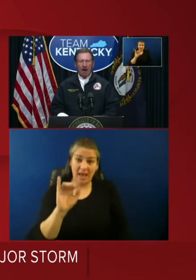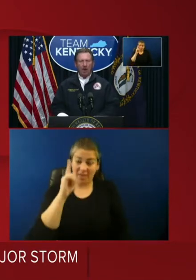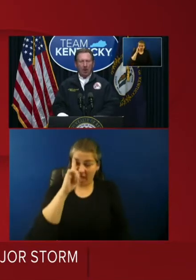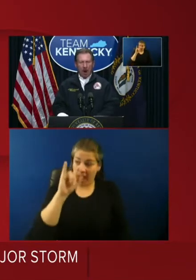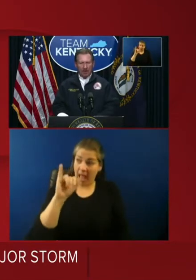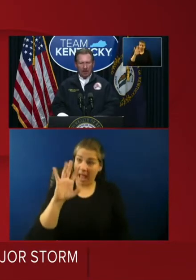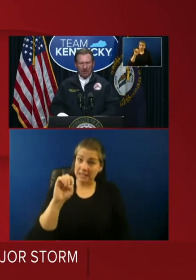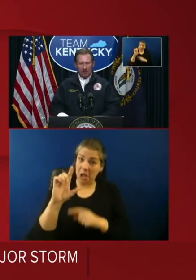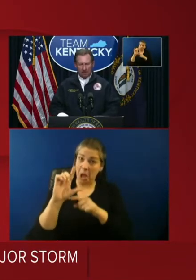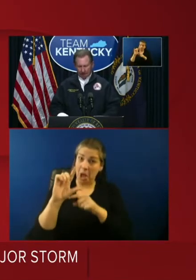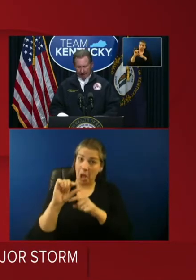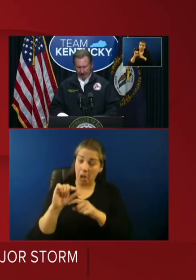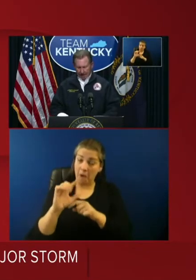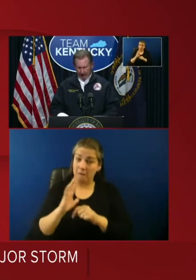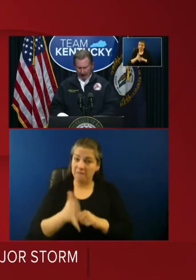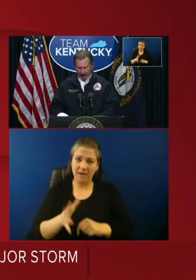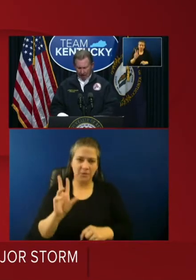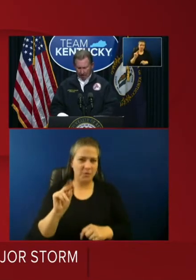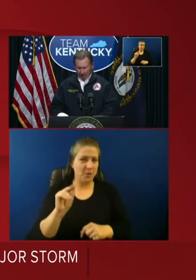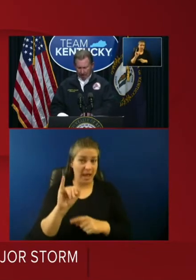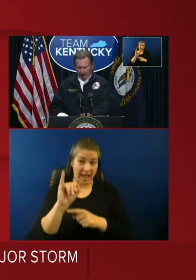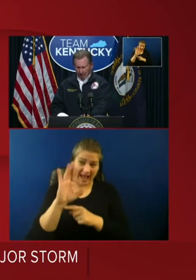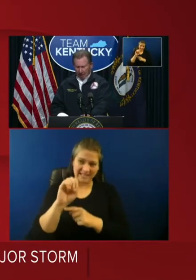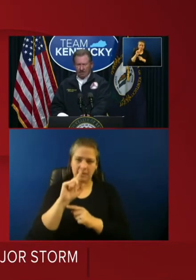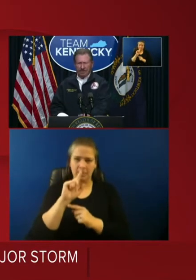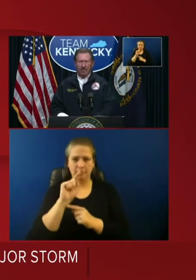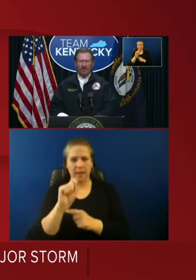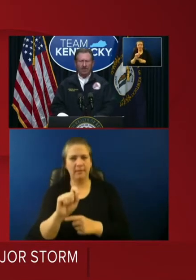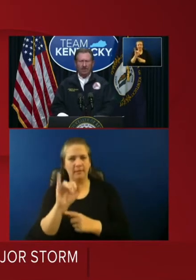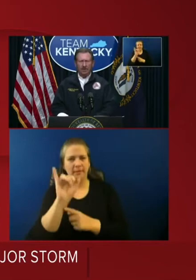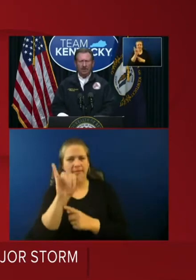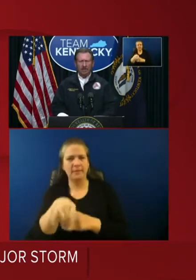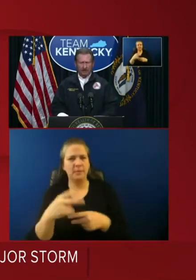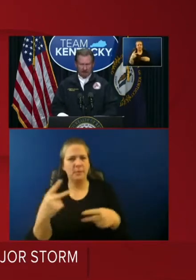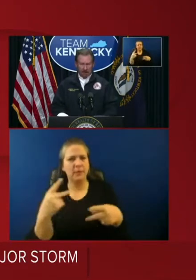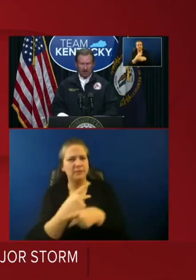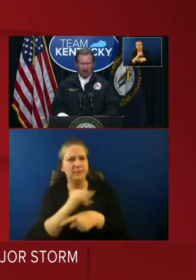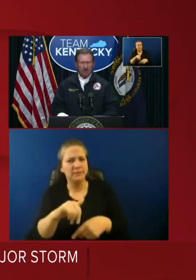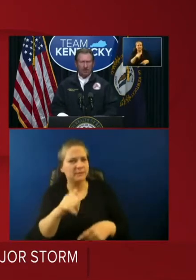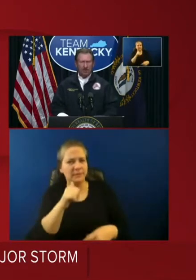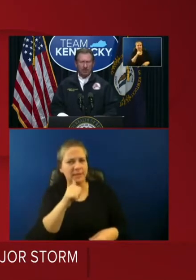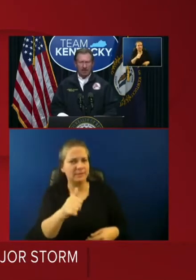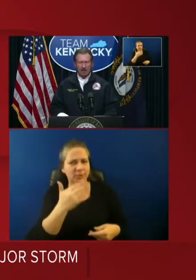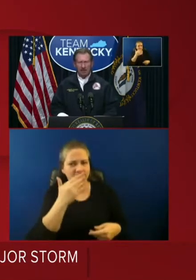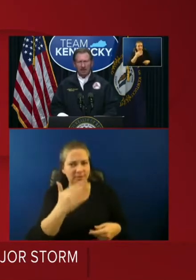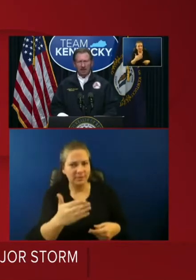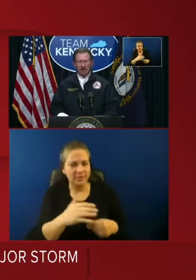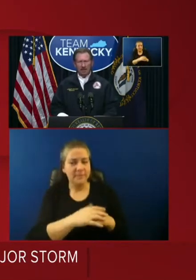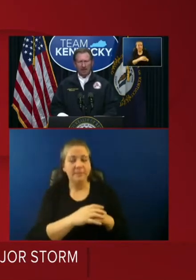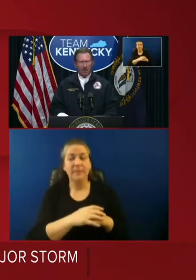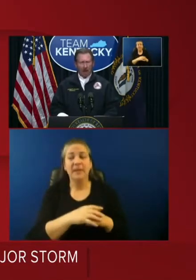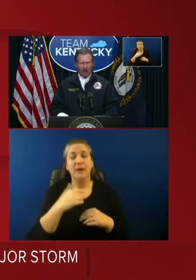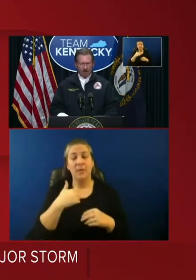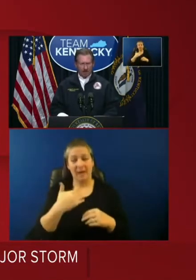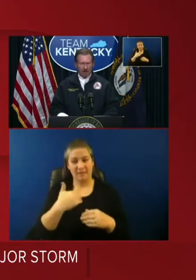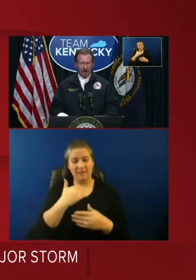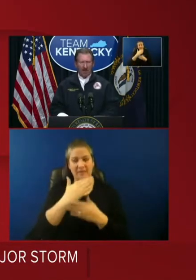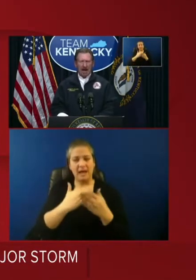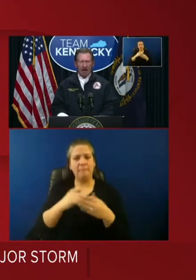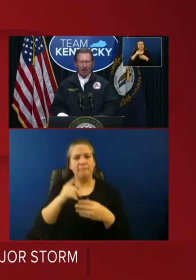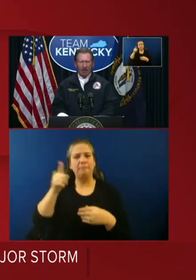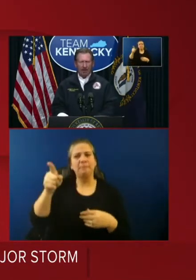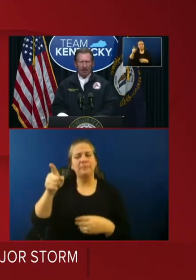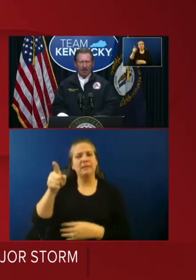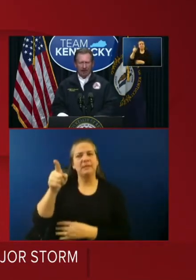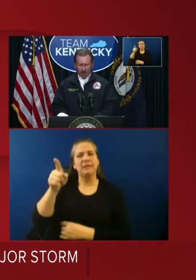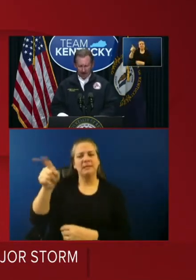have our power cooperatives and our private sector vendors in the EOC as we speak. They're watching this by